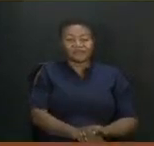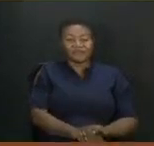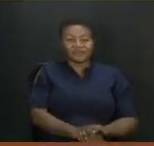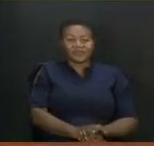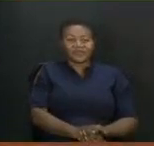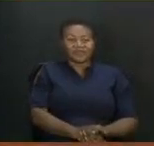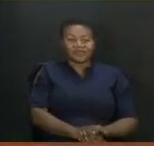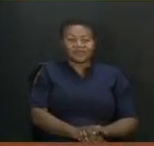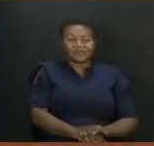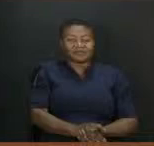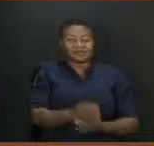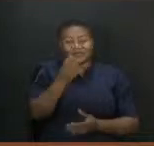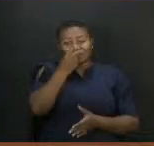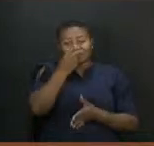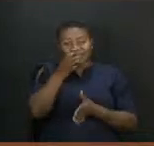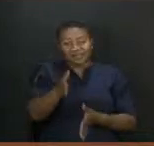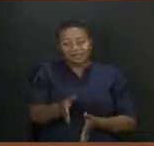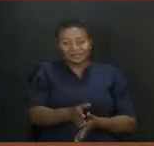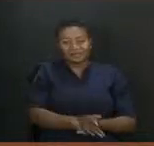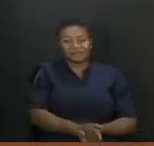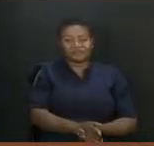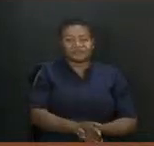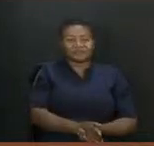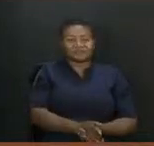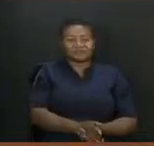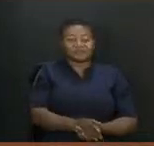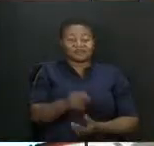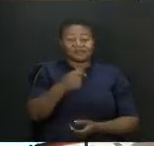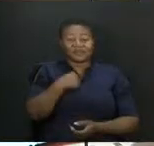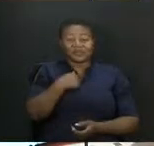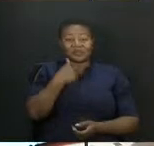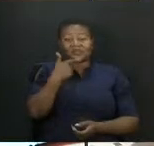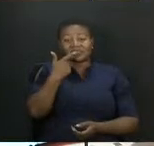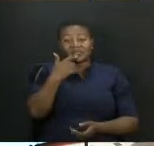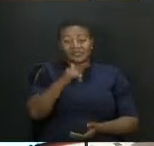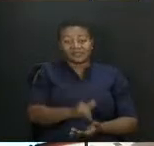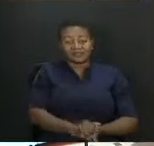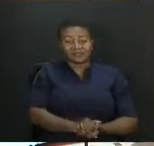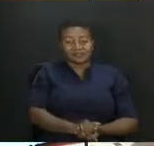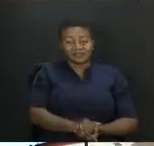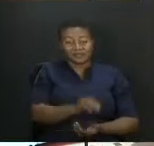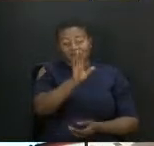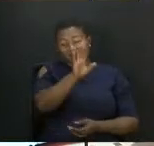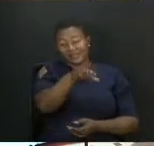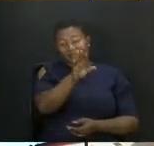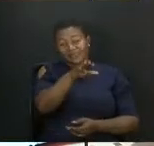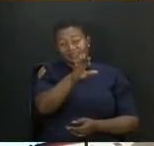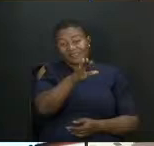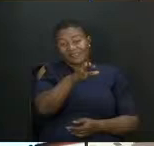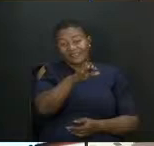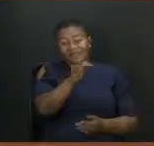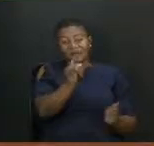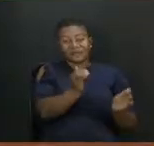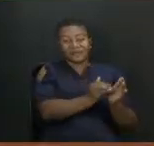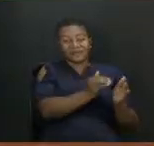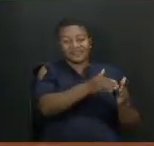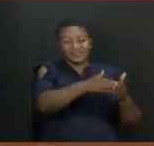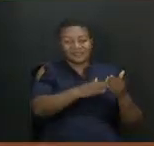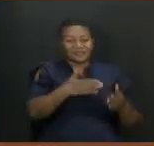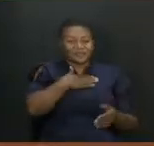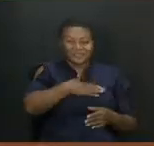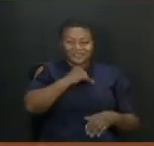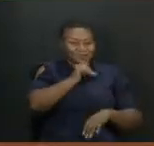Mr. Speaker, in other words, I'm saying that Honorable Minority Leader, don't invite me to the debate. Not at all.